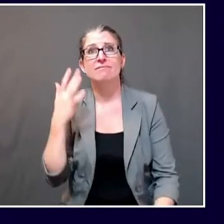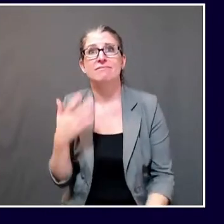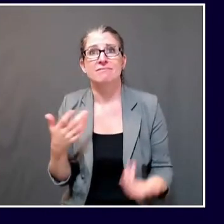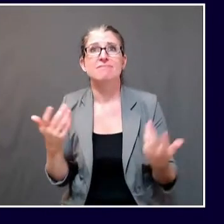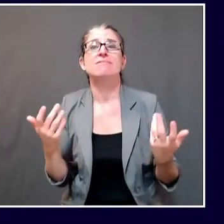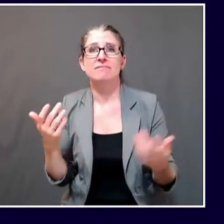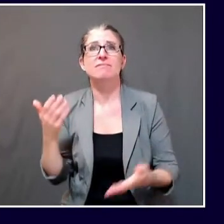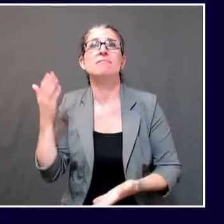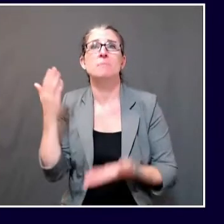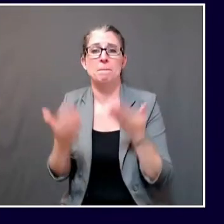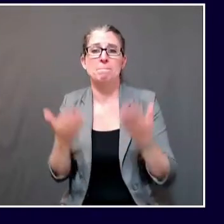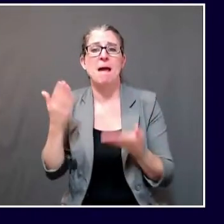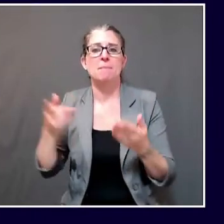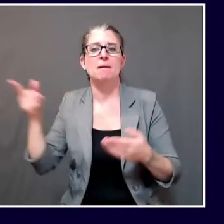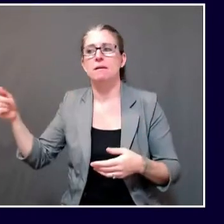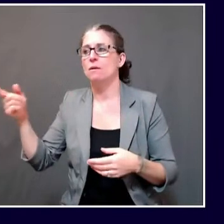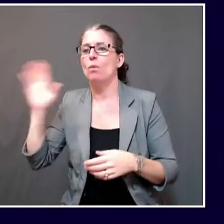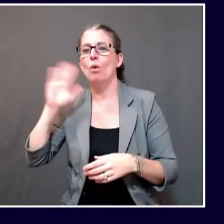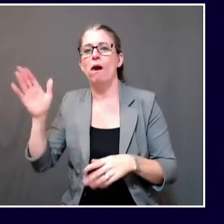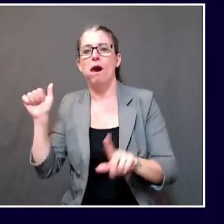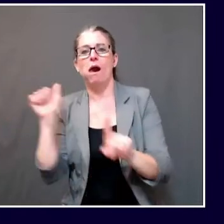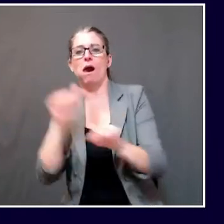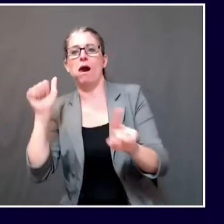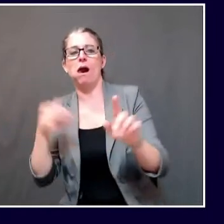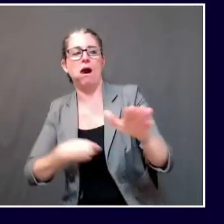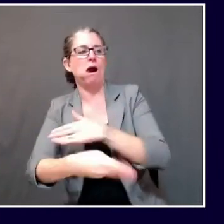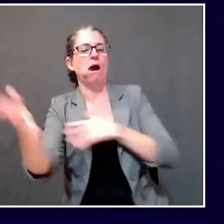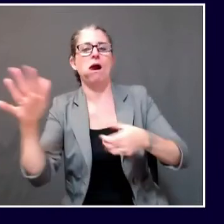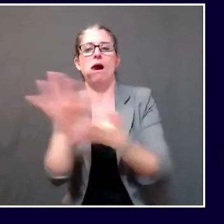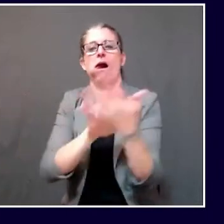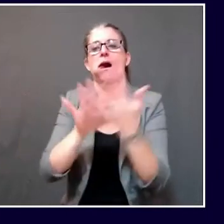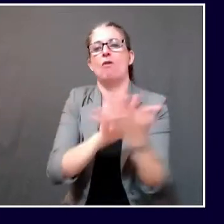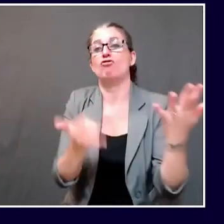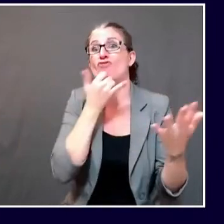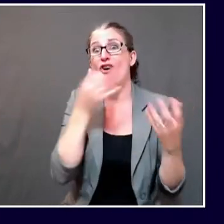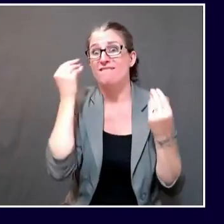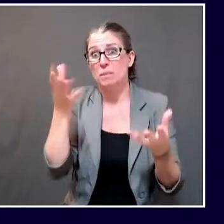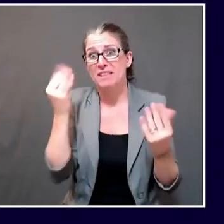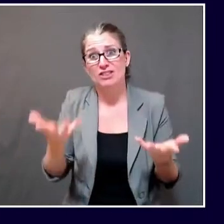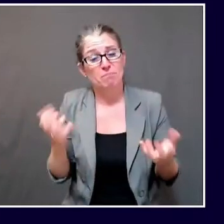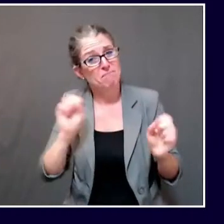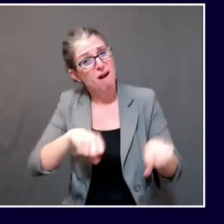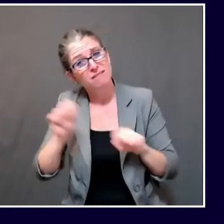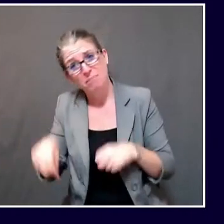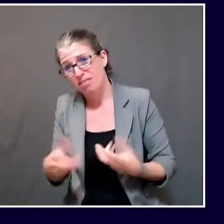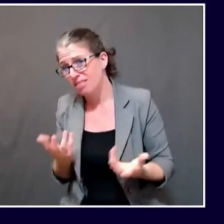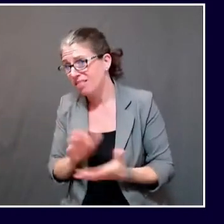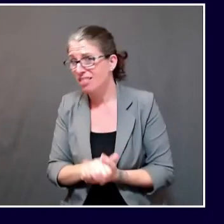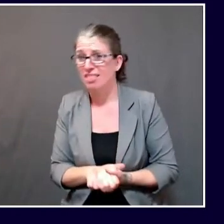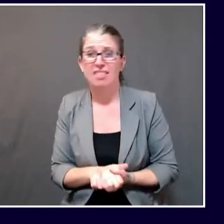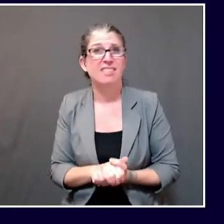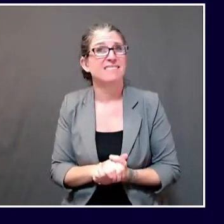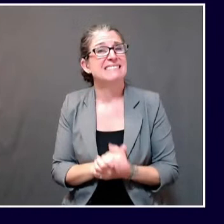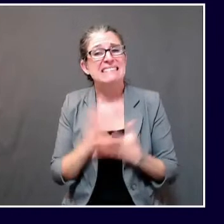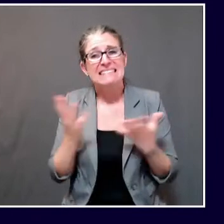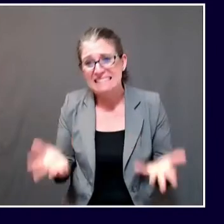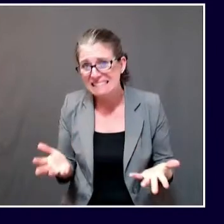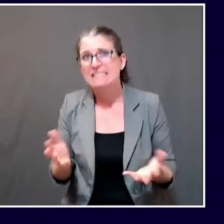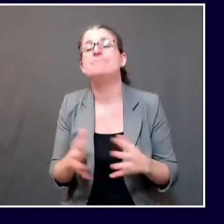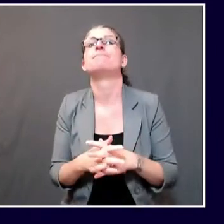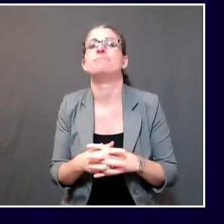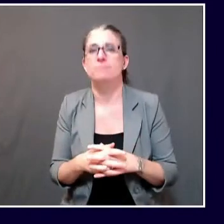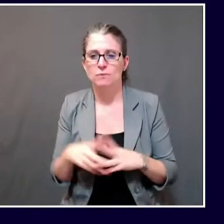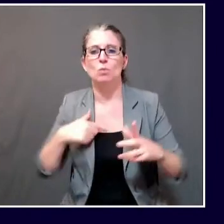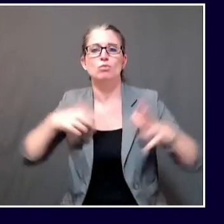they perceive their rights to be. And our job at that juncture is to answer the questions of the local clerks and the election wardens to make